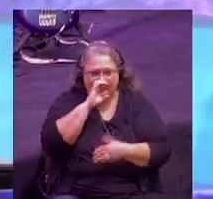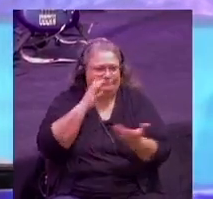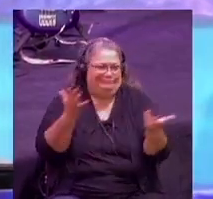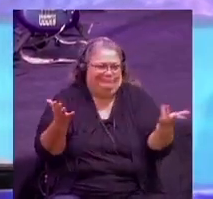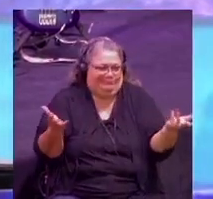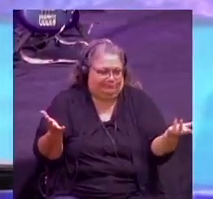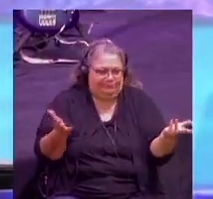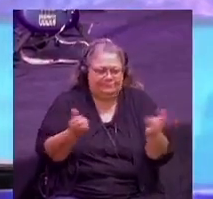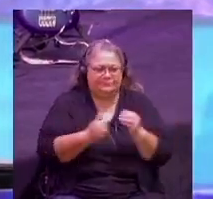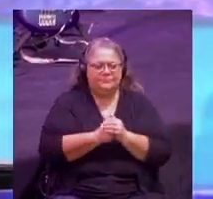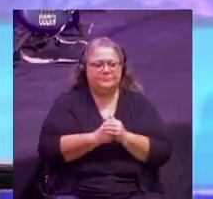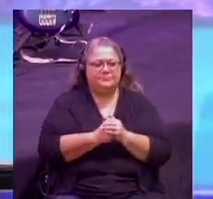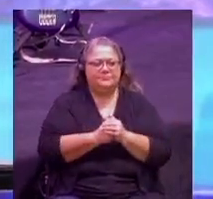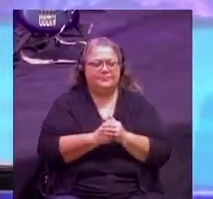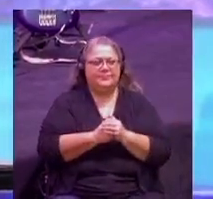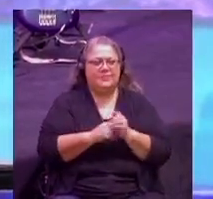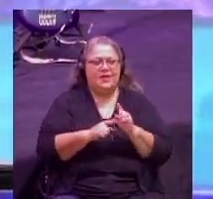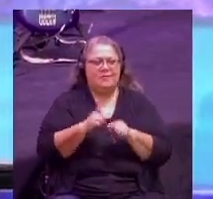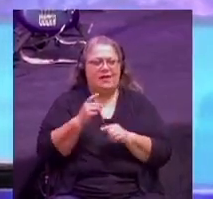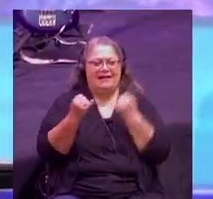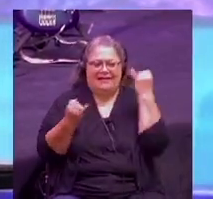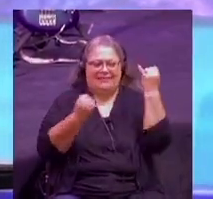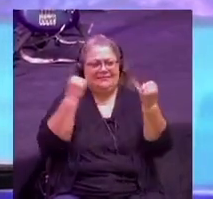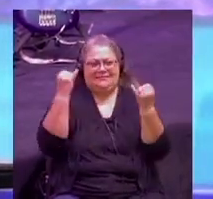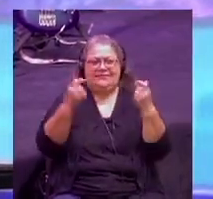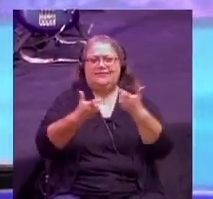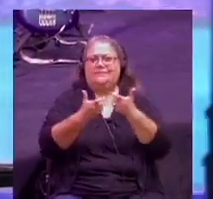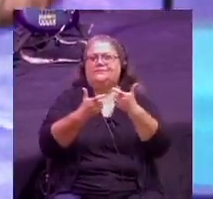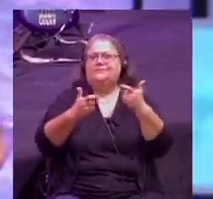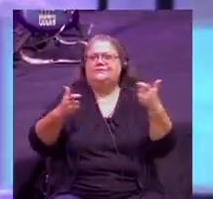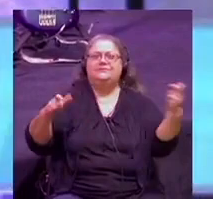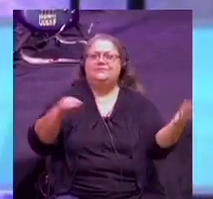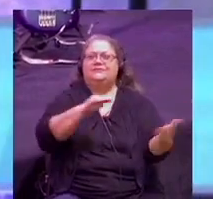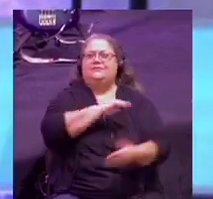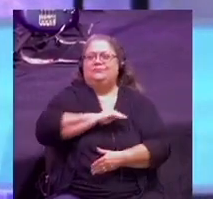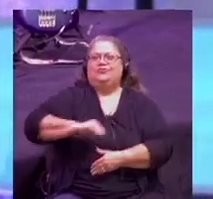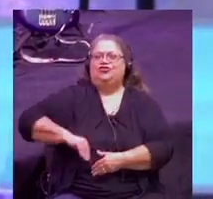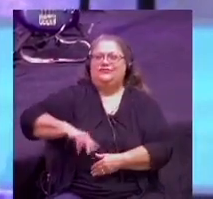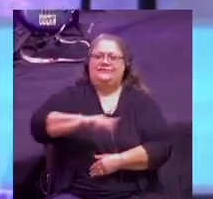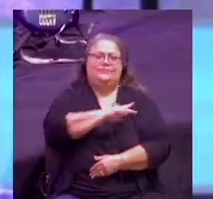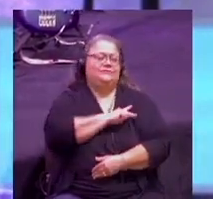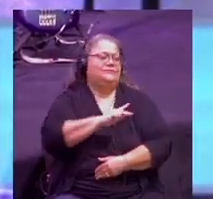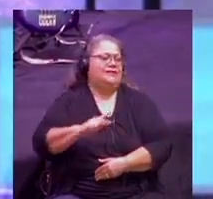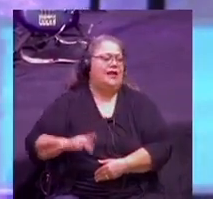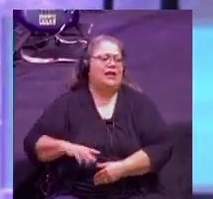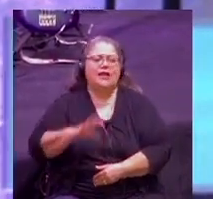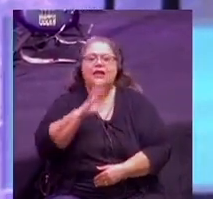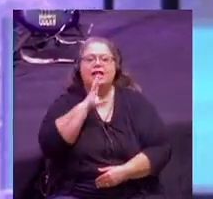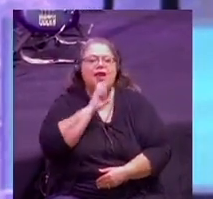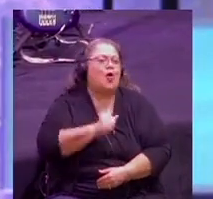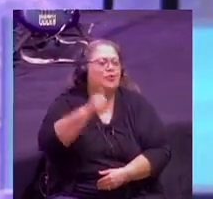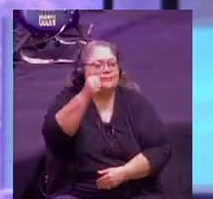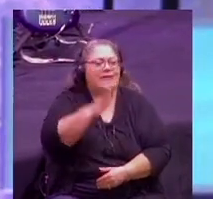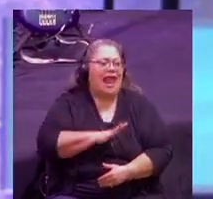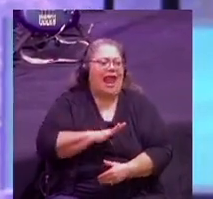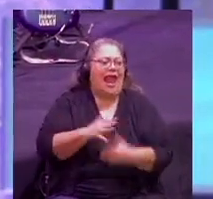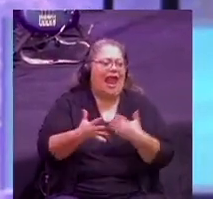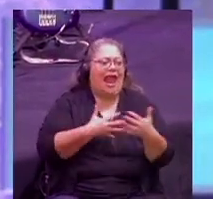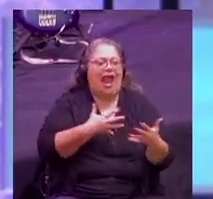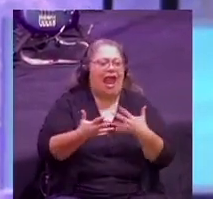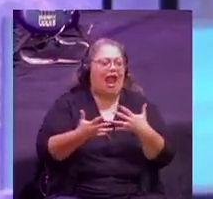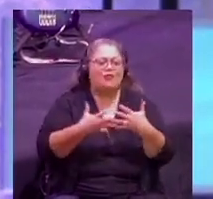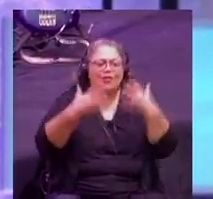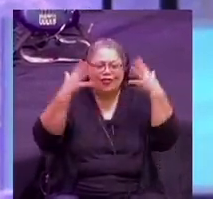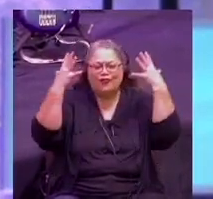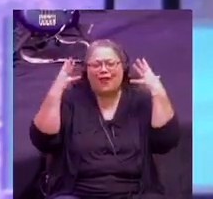something, but I imagine he's this really majestic, kingly, old man with gray hair and a